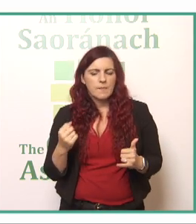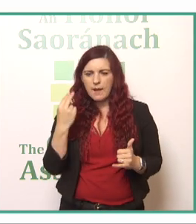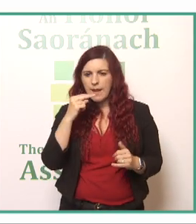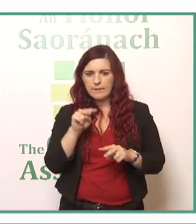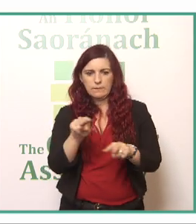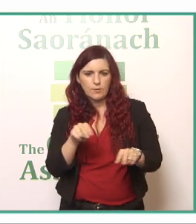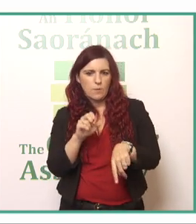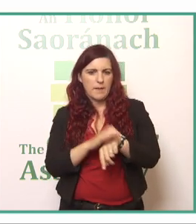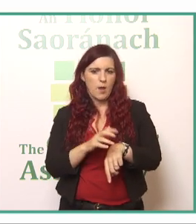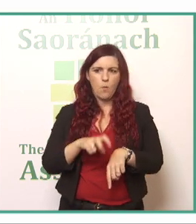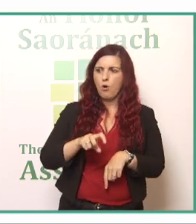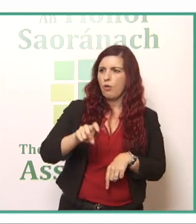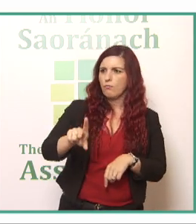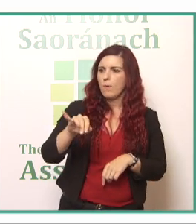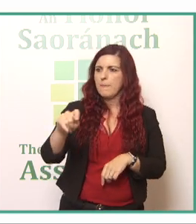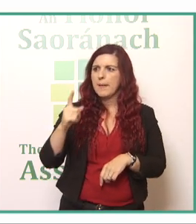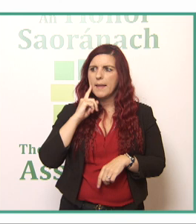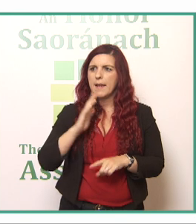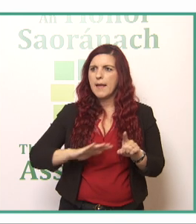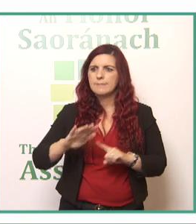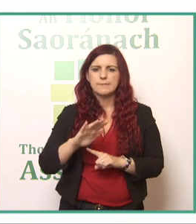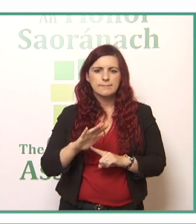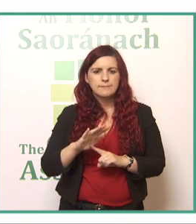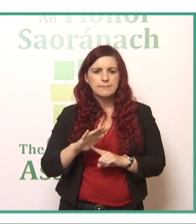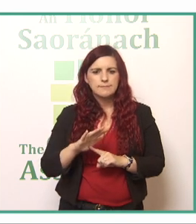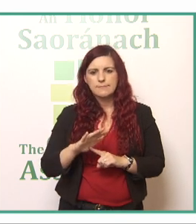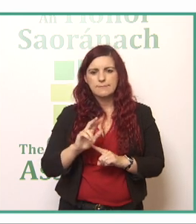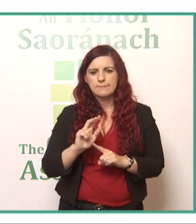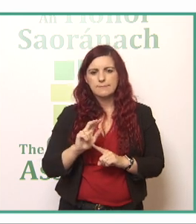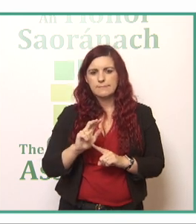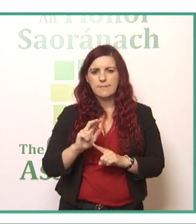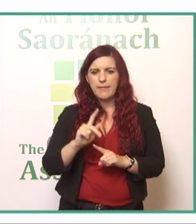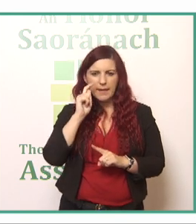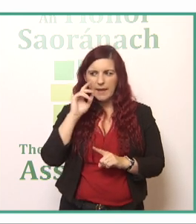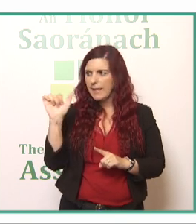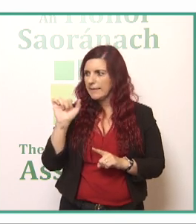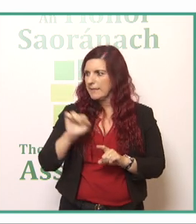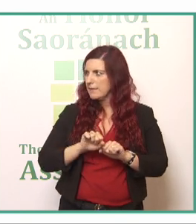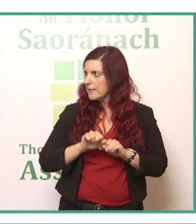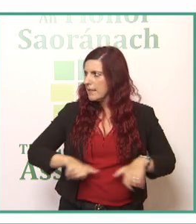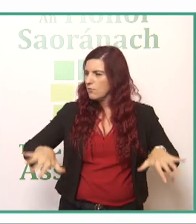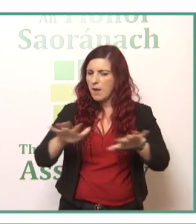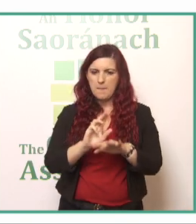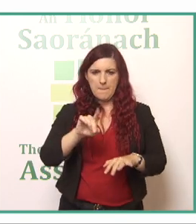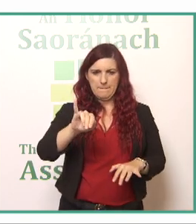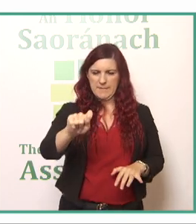me walking through a peatland. I think Avine sent it around. But, you know, peat is